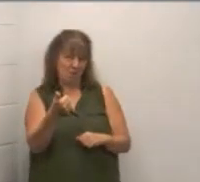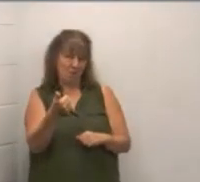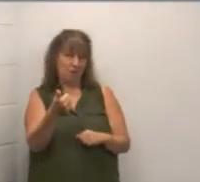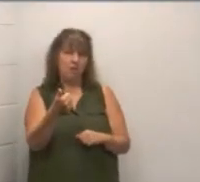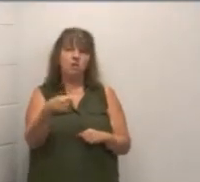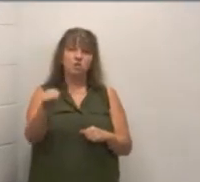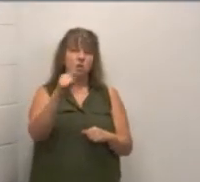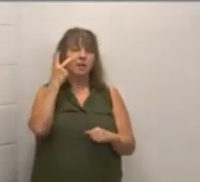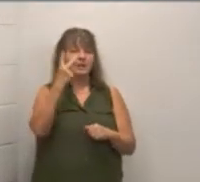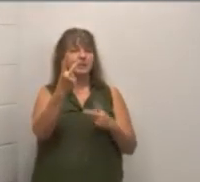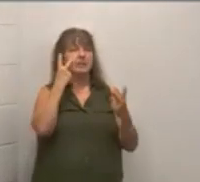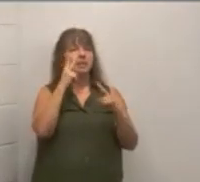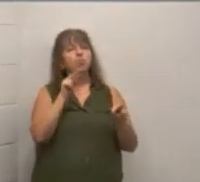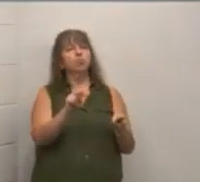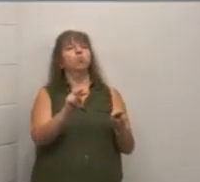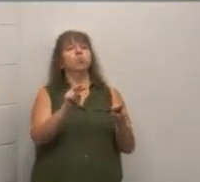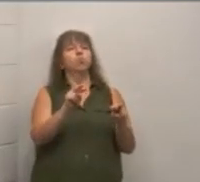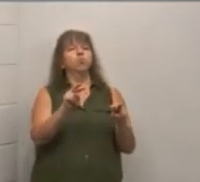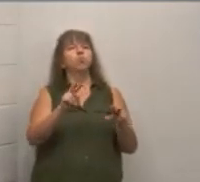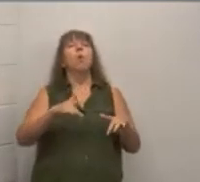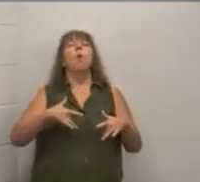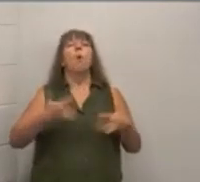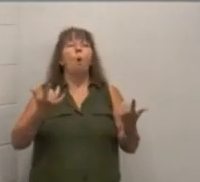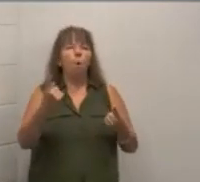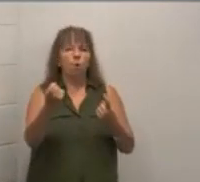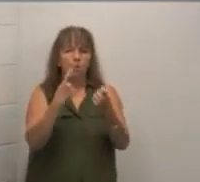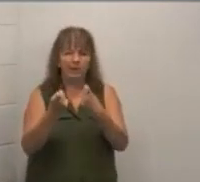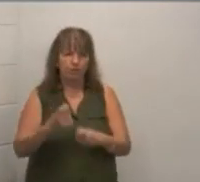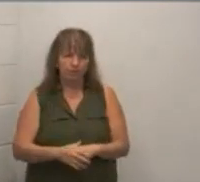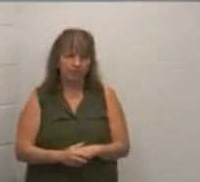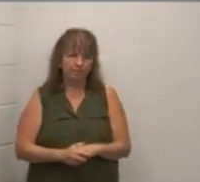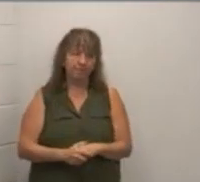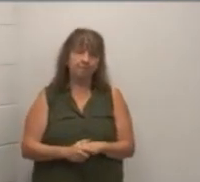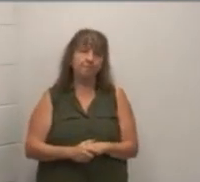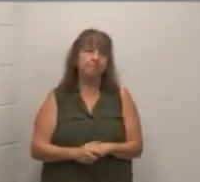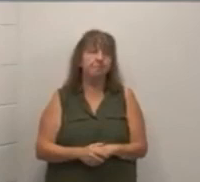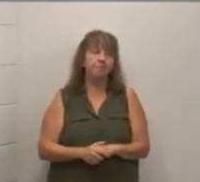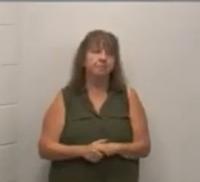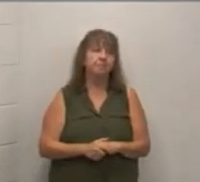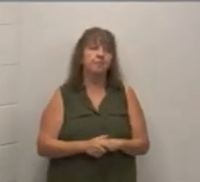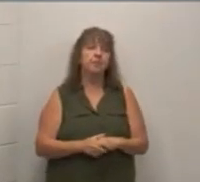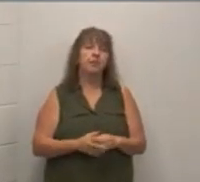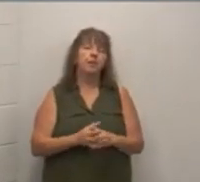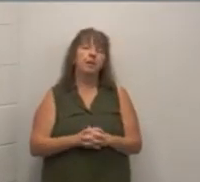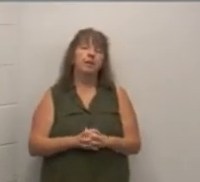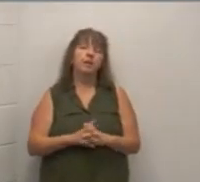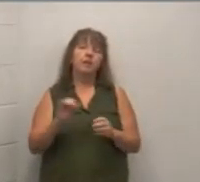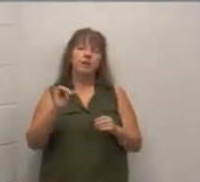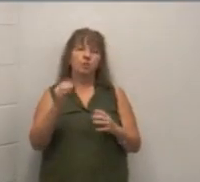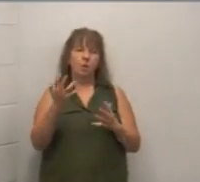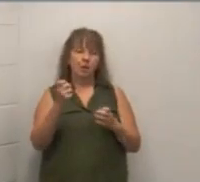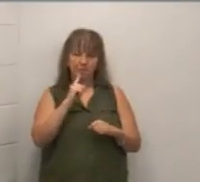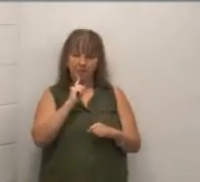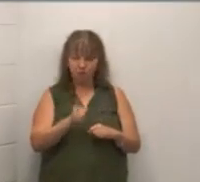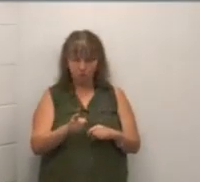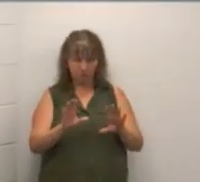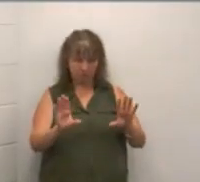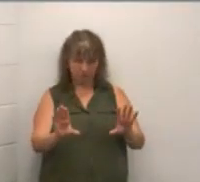robust amount of all questions that are answered. I also want to make sure that